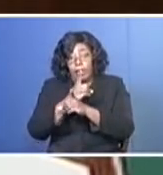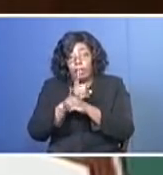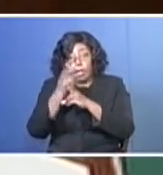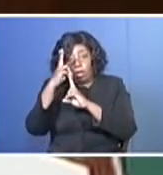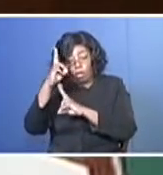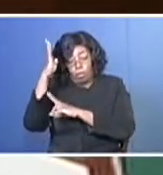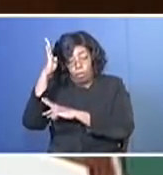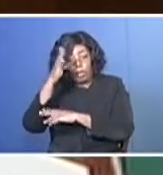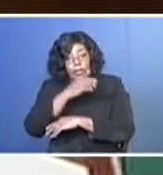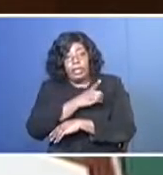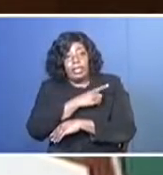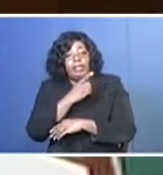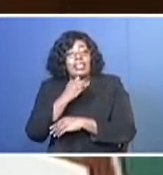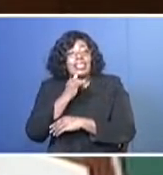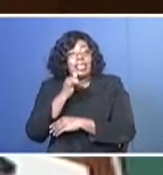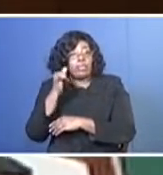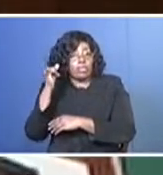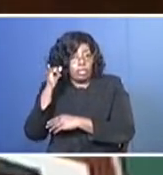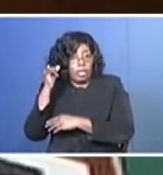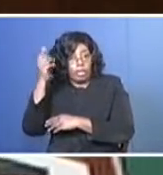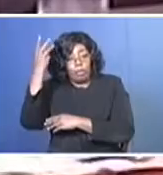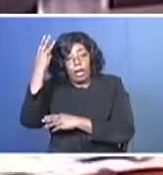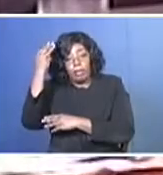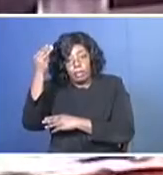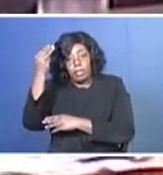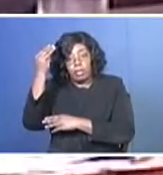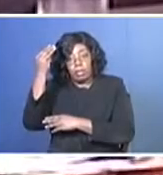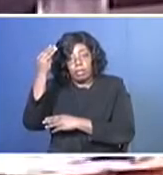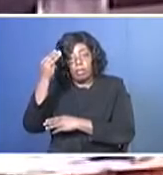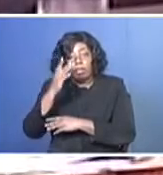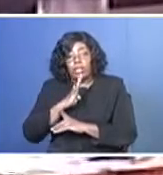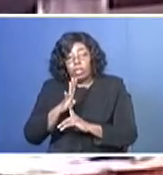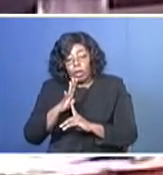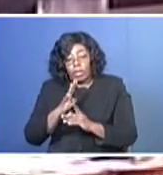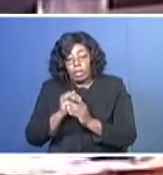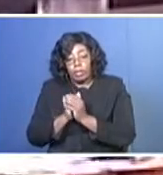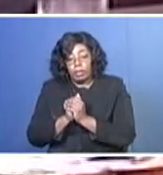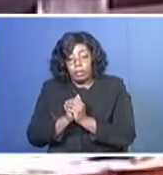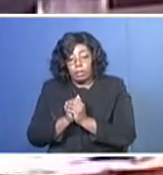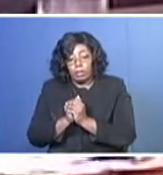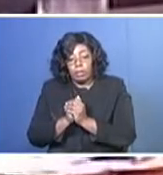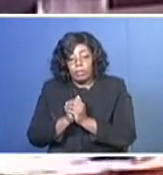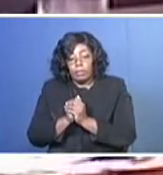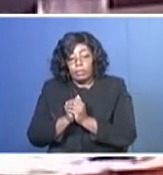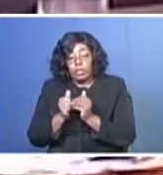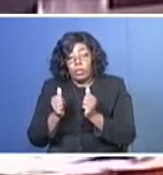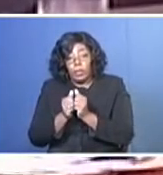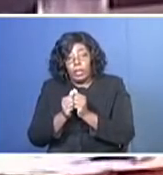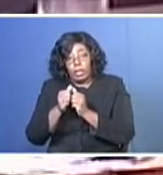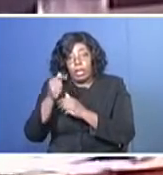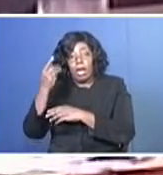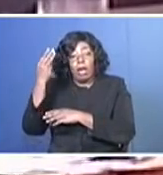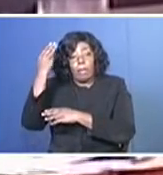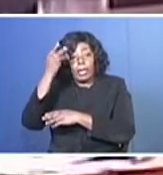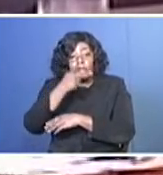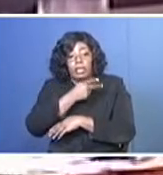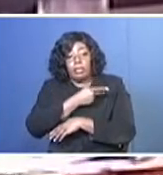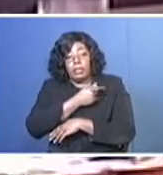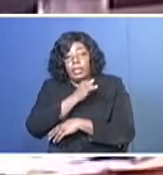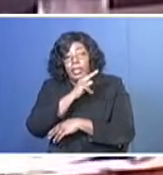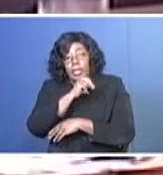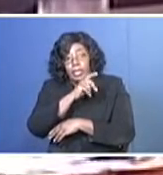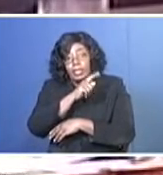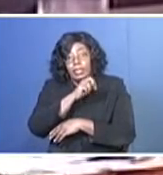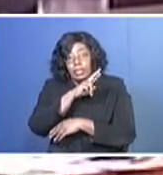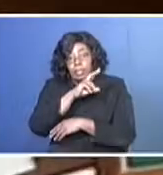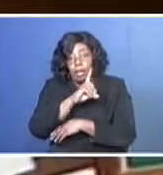Honourable Philip Davis yesterday. The Prime Minister, addressing the charge by opposition leader Michael Pintard, said it was